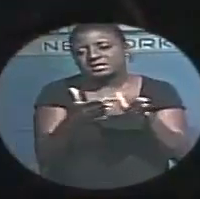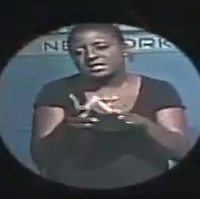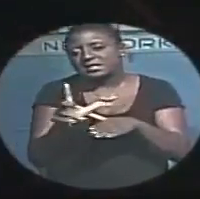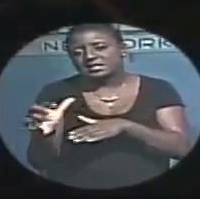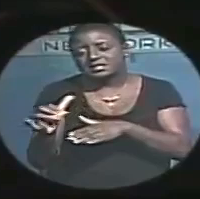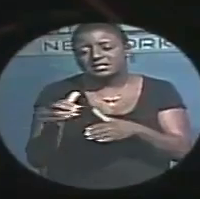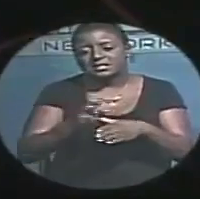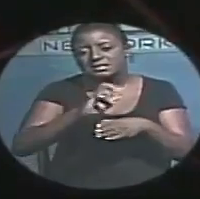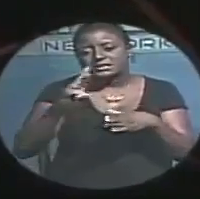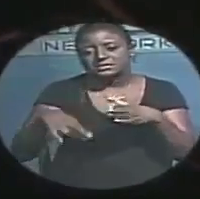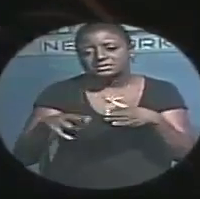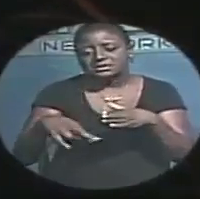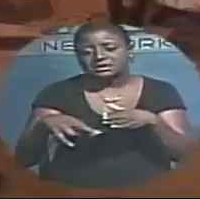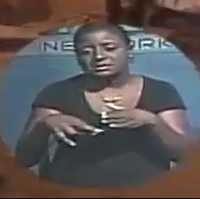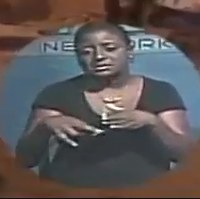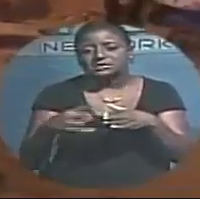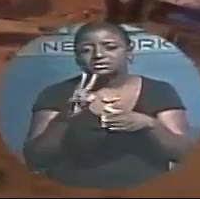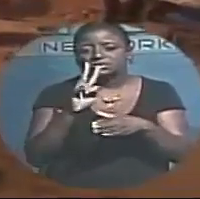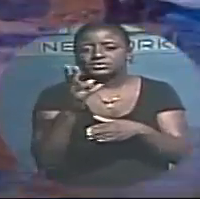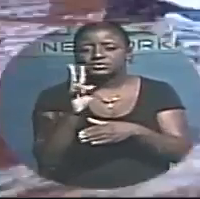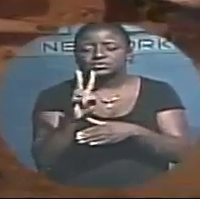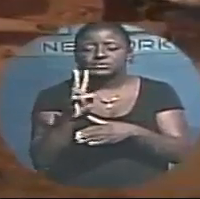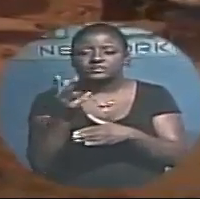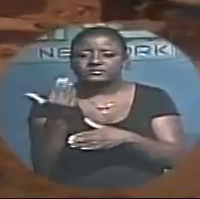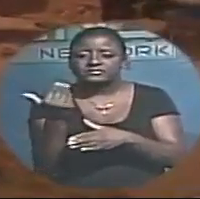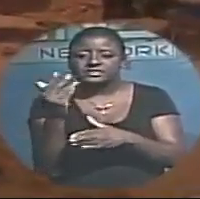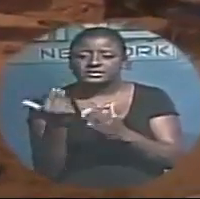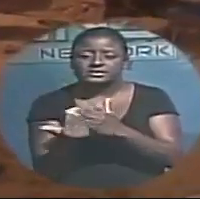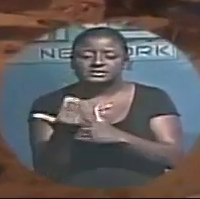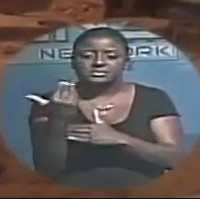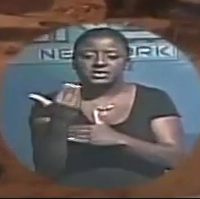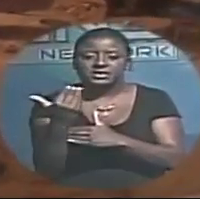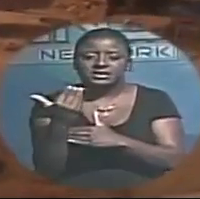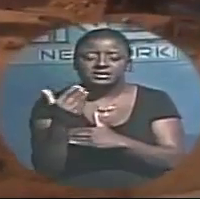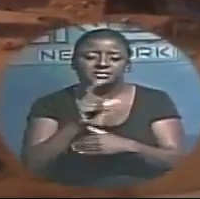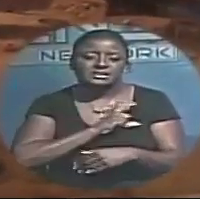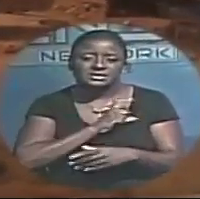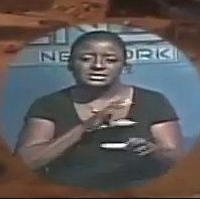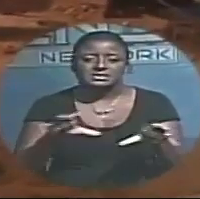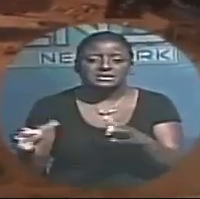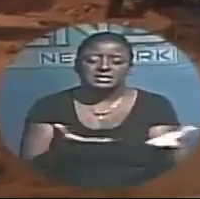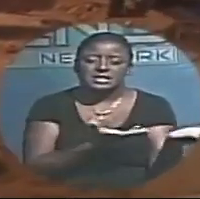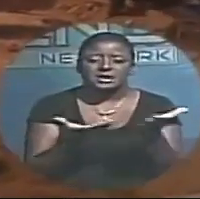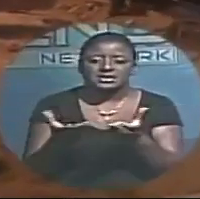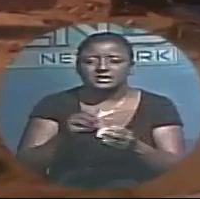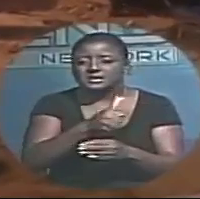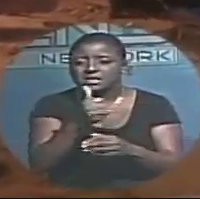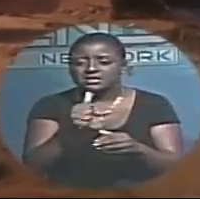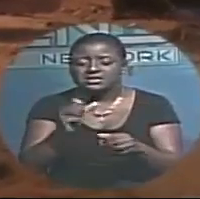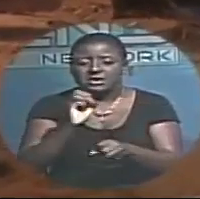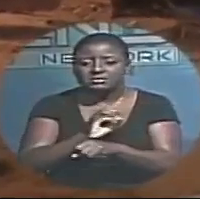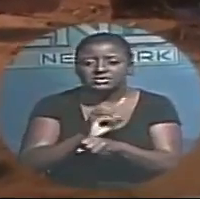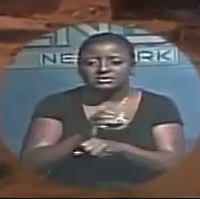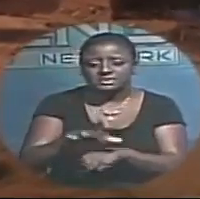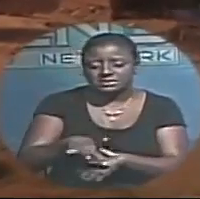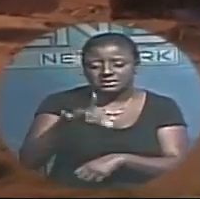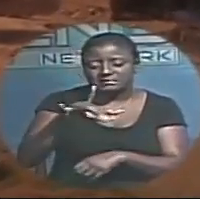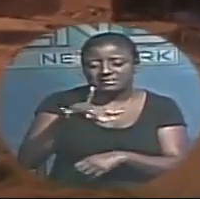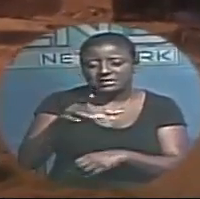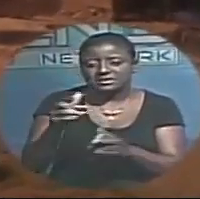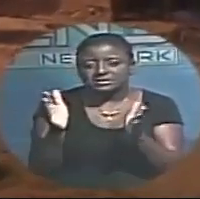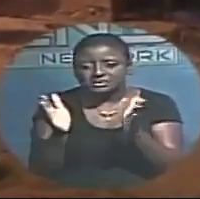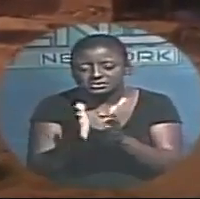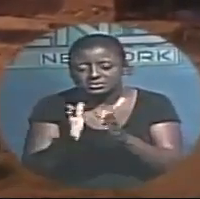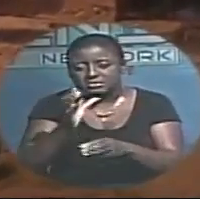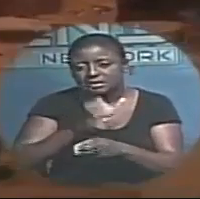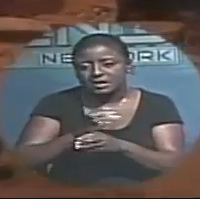as officers were carrying out yet another operation in the eastern area of the capital, they discovered in Highbury Park a small dark vehicle with